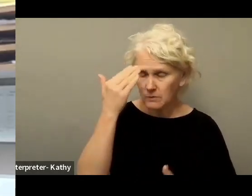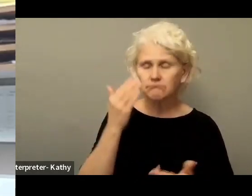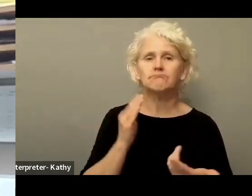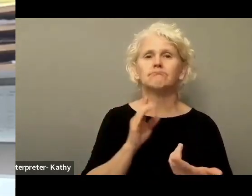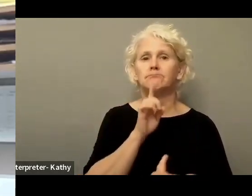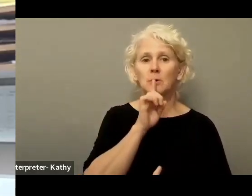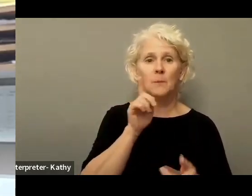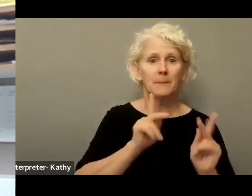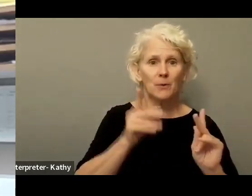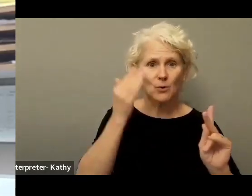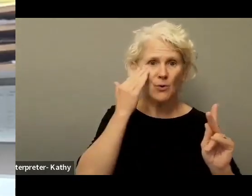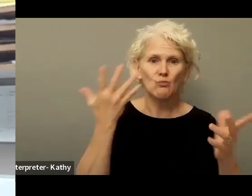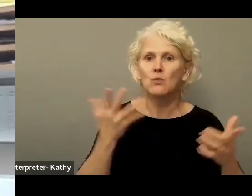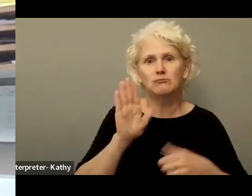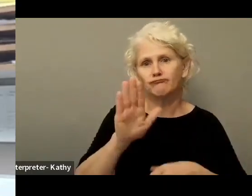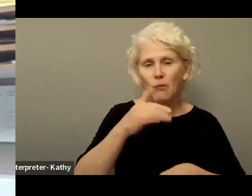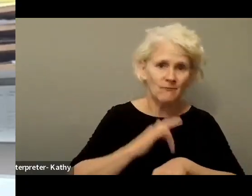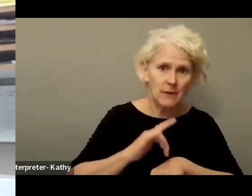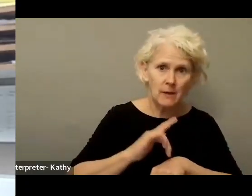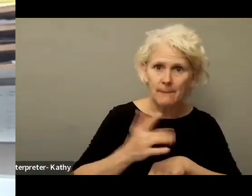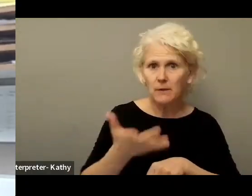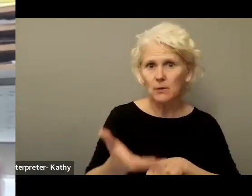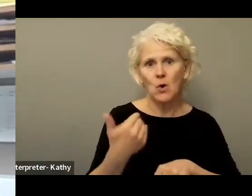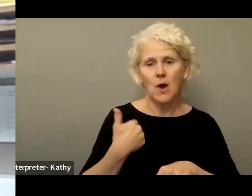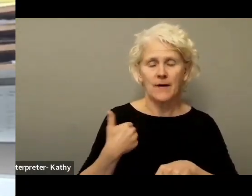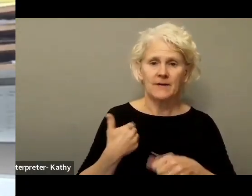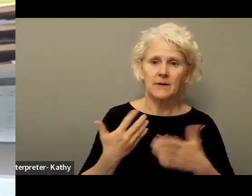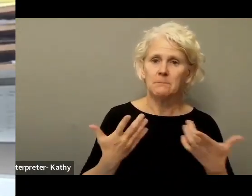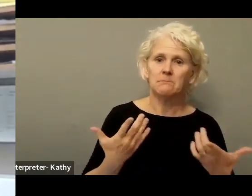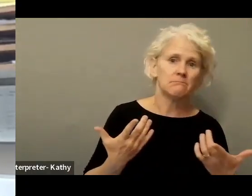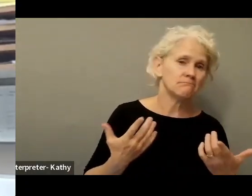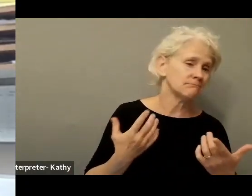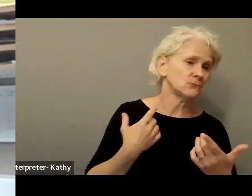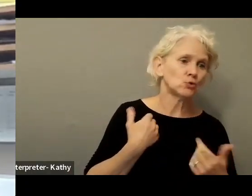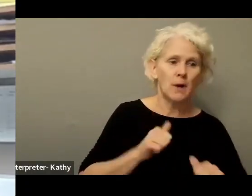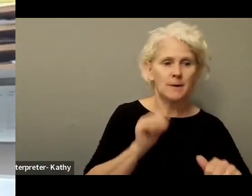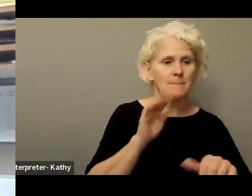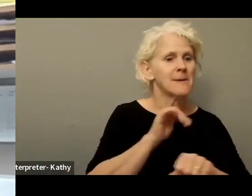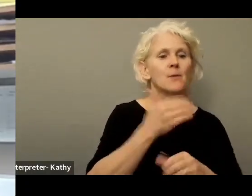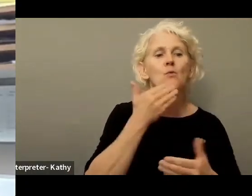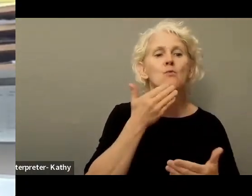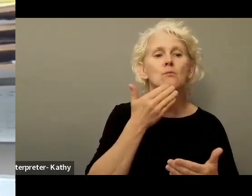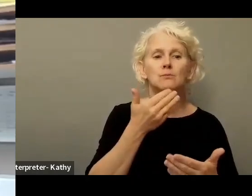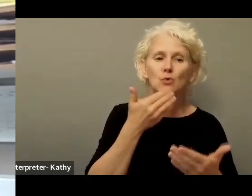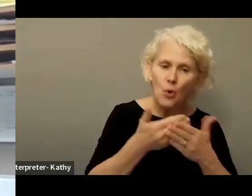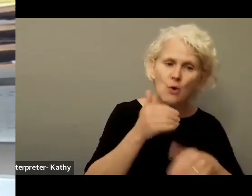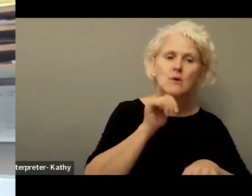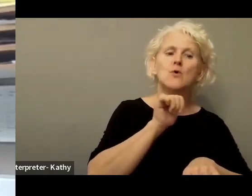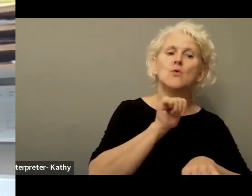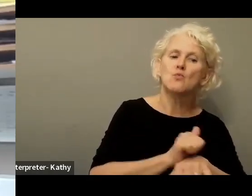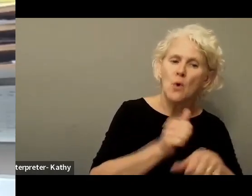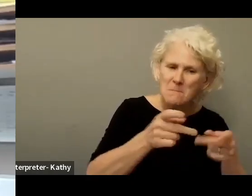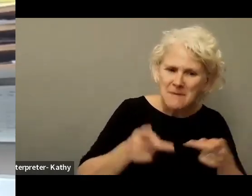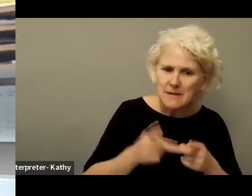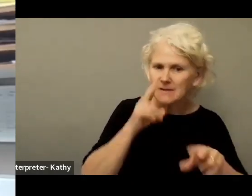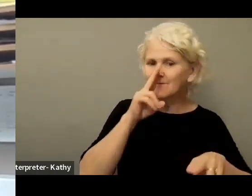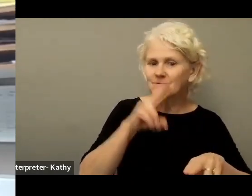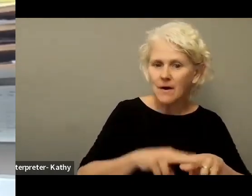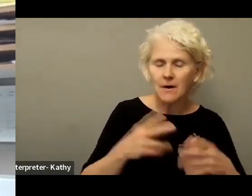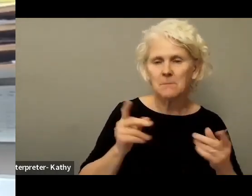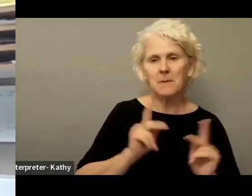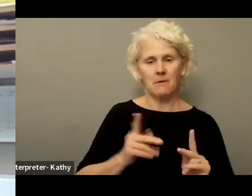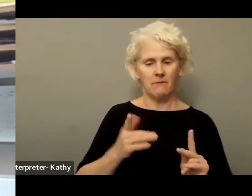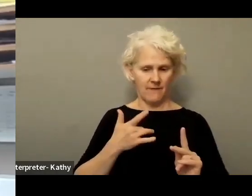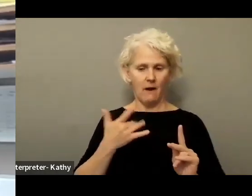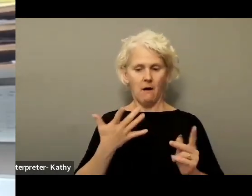know what's available out there and making things fun at work too to promote that well-being is huge because then the people know that